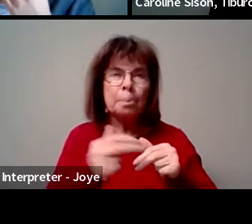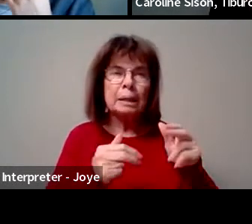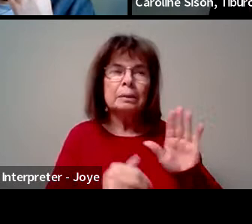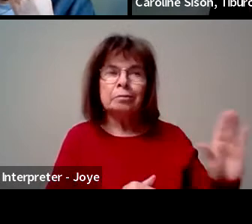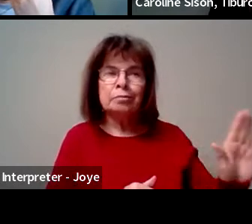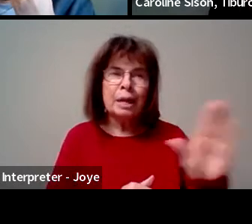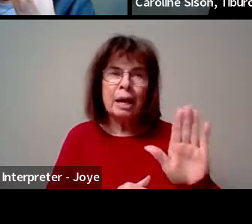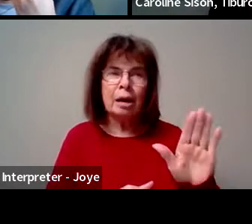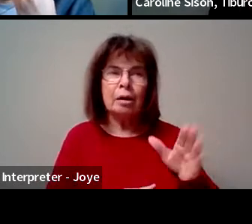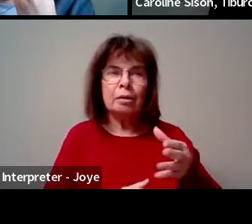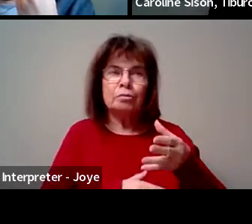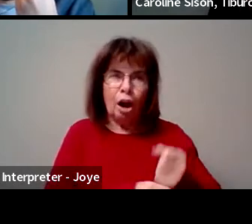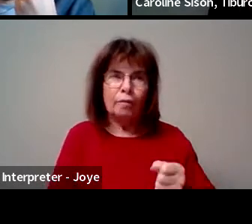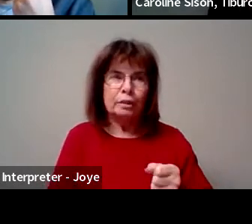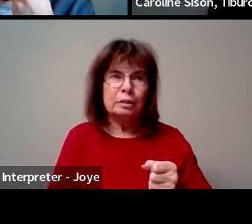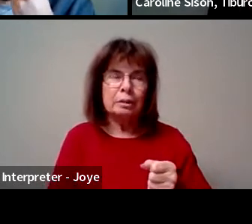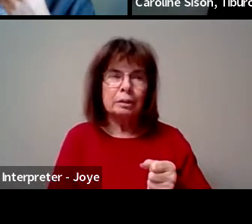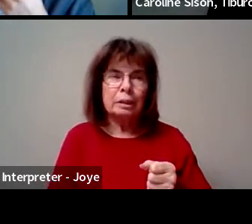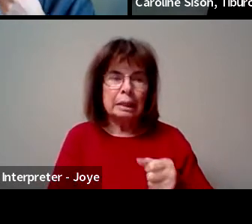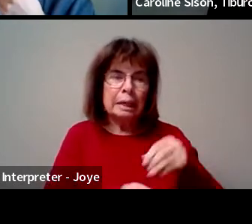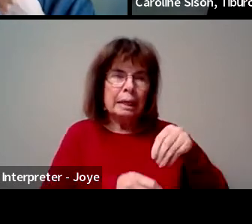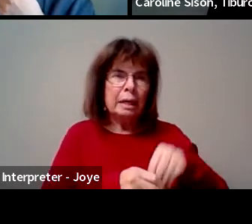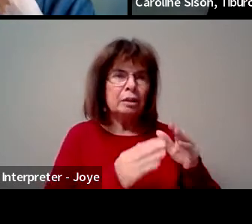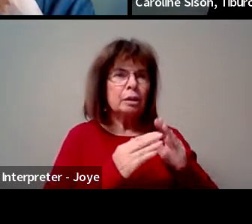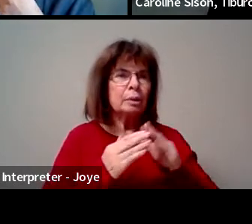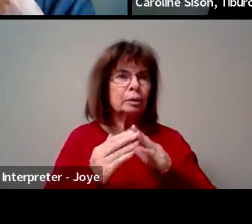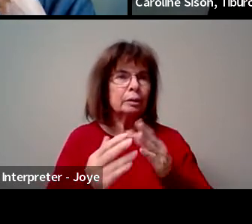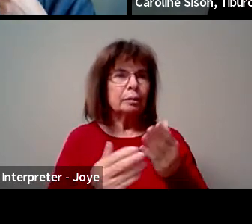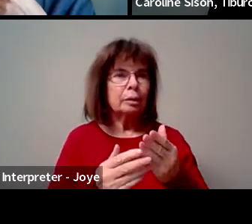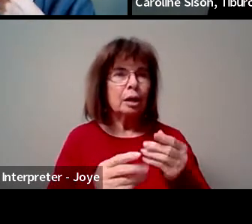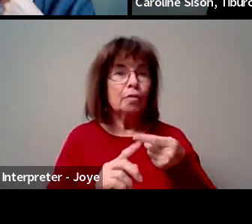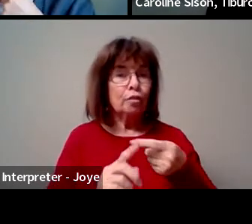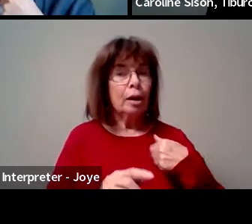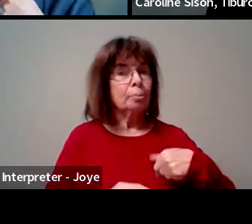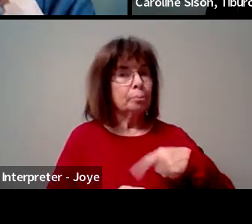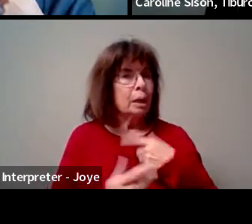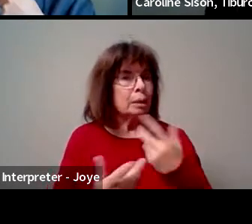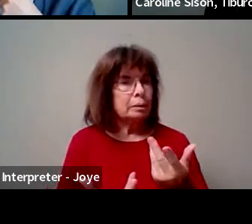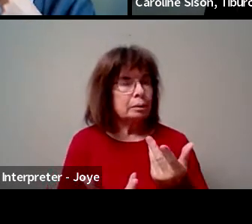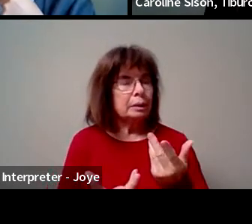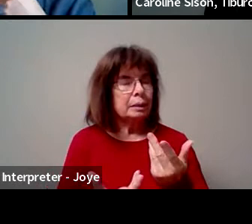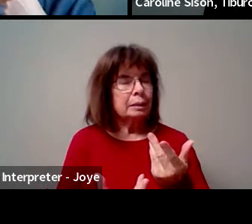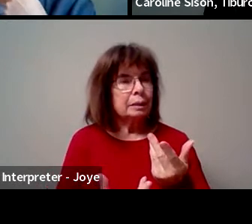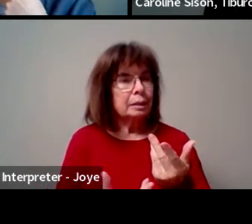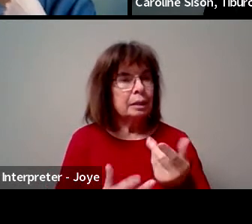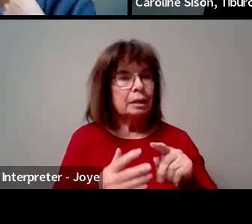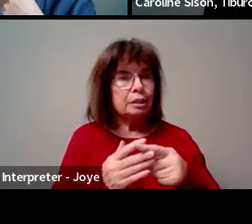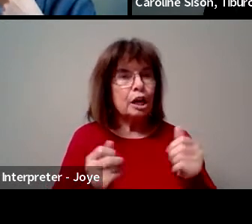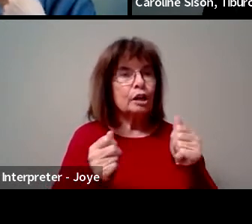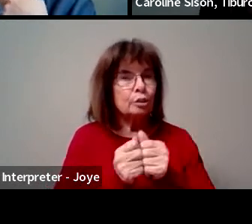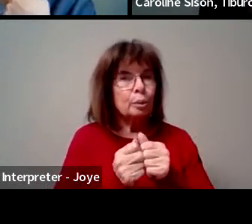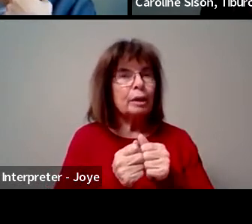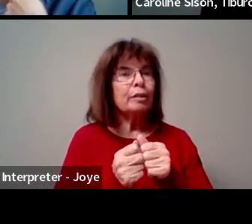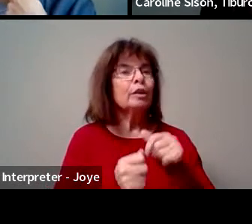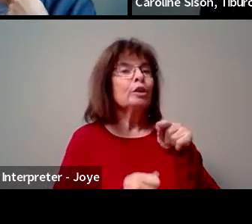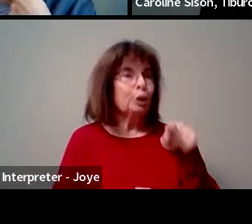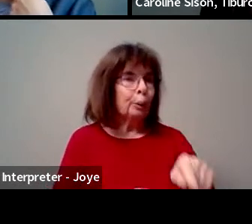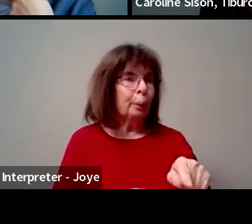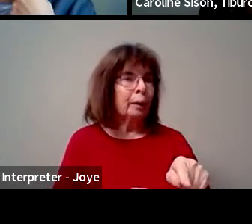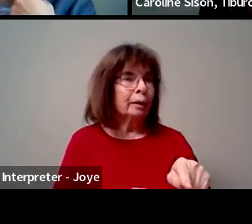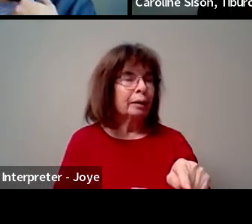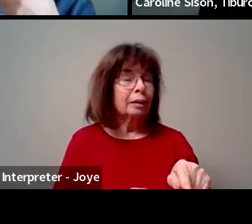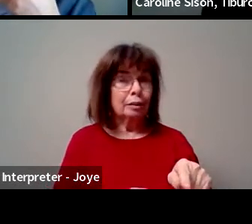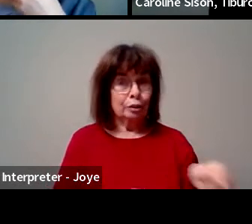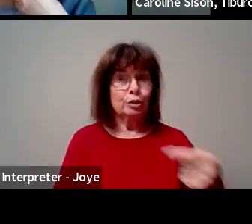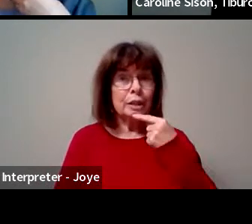confidence, within the community coming from you. It starts with you. Like you said,